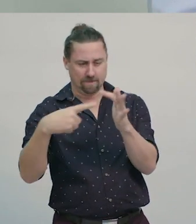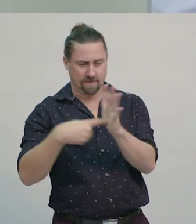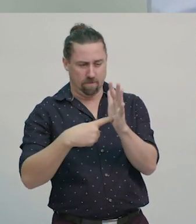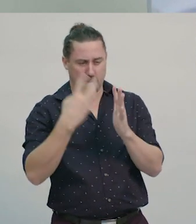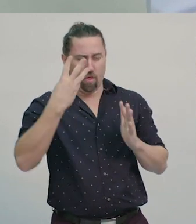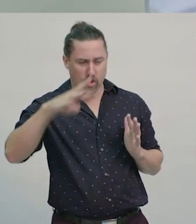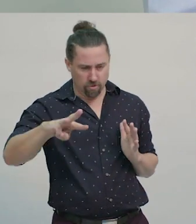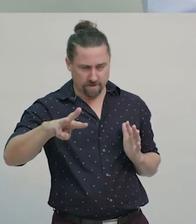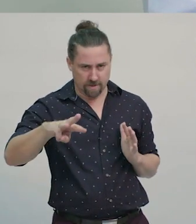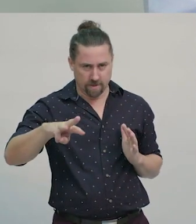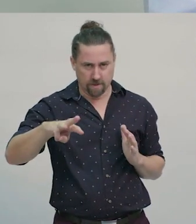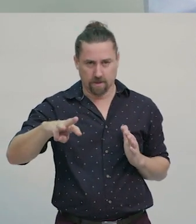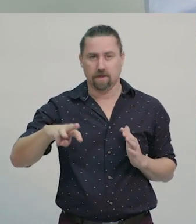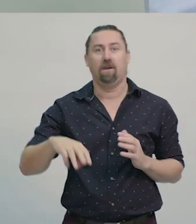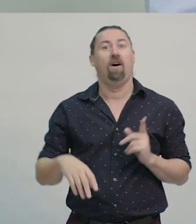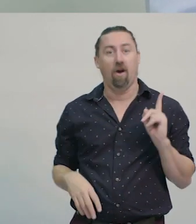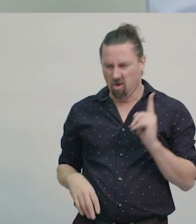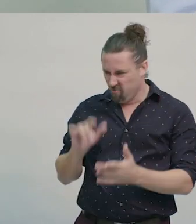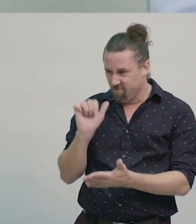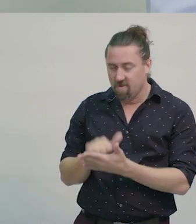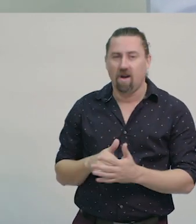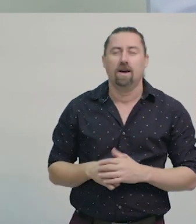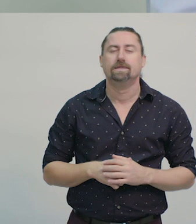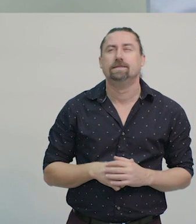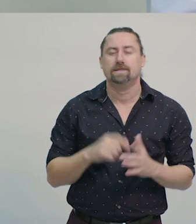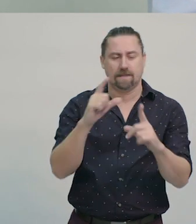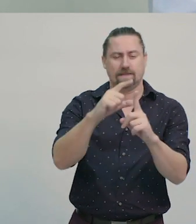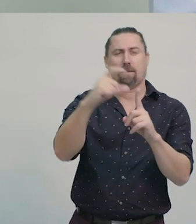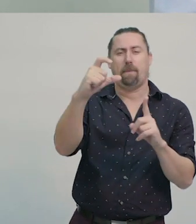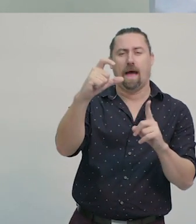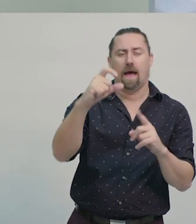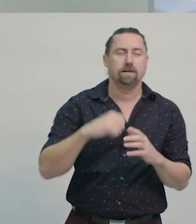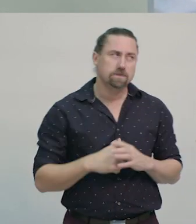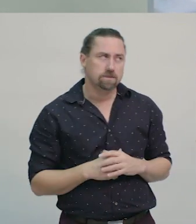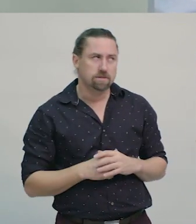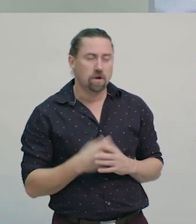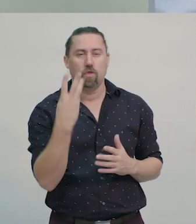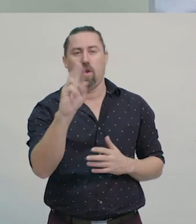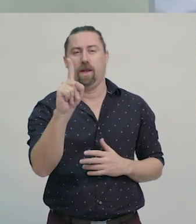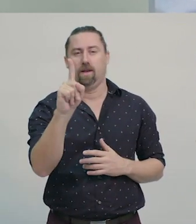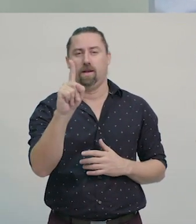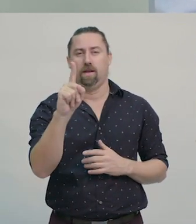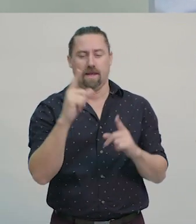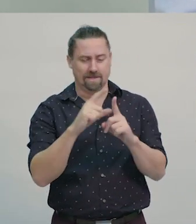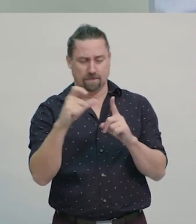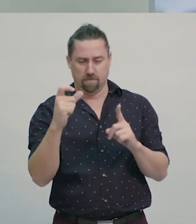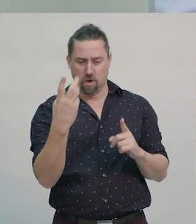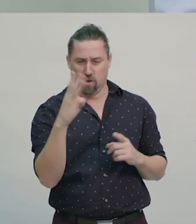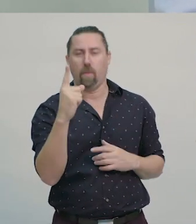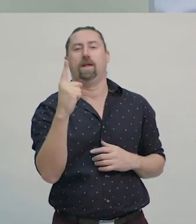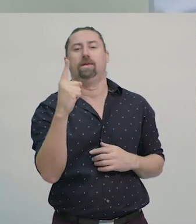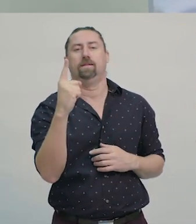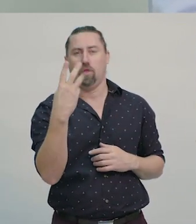has 30 days. Wow, that's right. What about December? 31 days. December